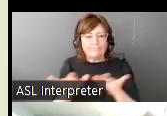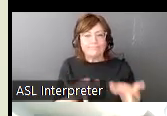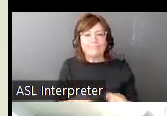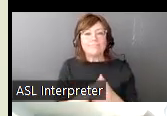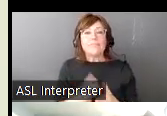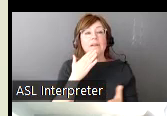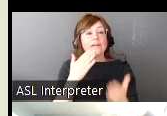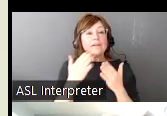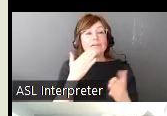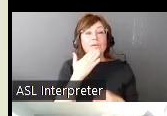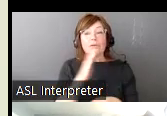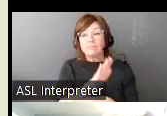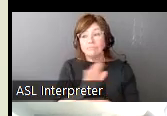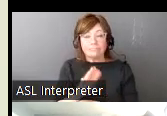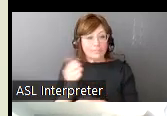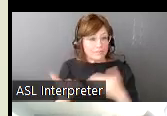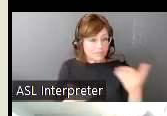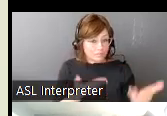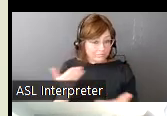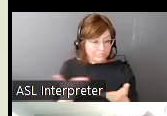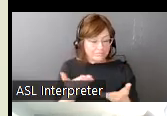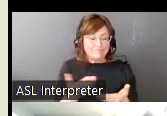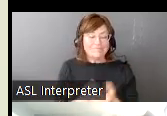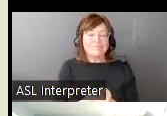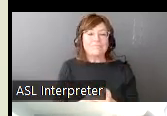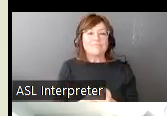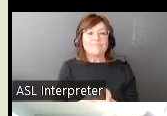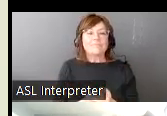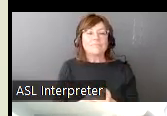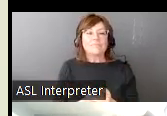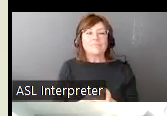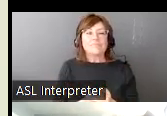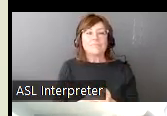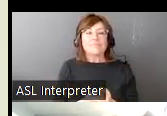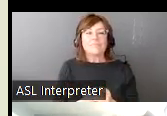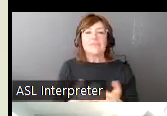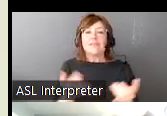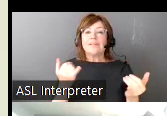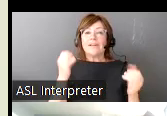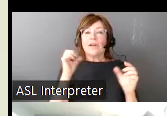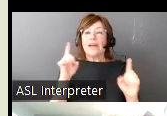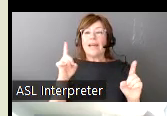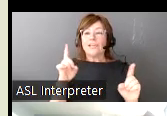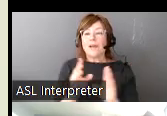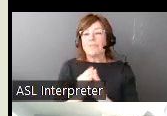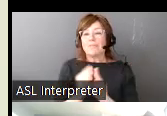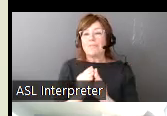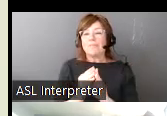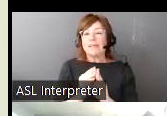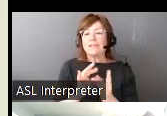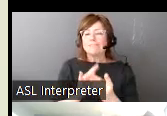Thank you and good afternoon, everybody, and welcome to our education session on perspectives